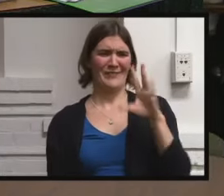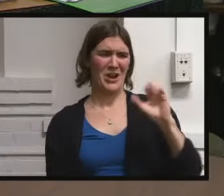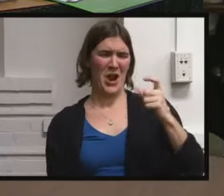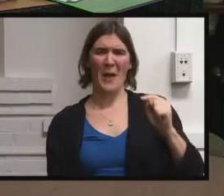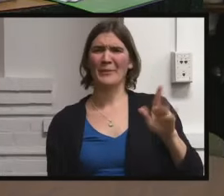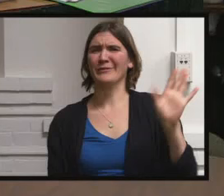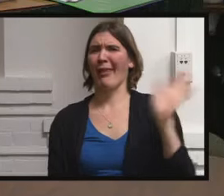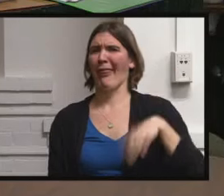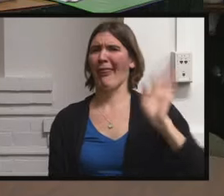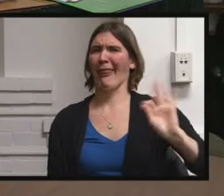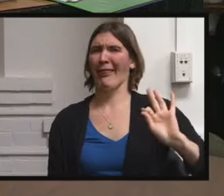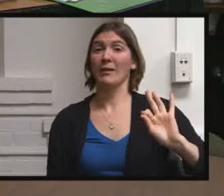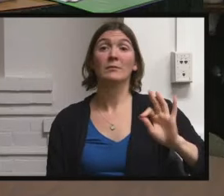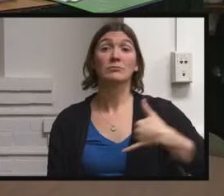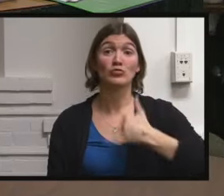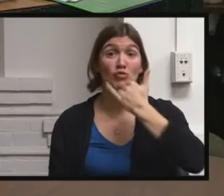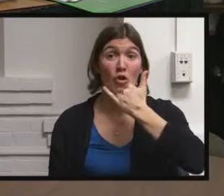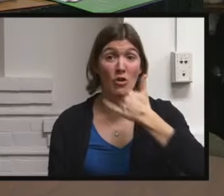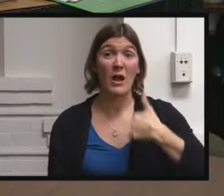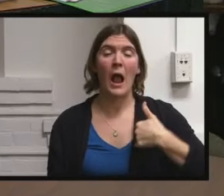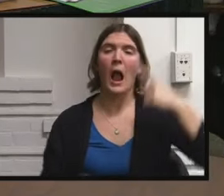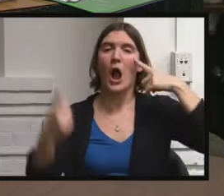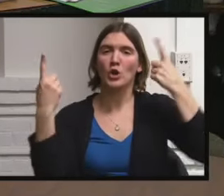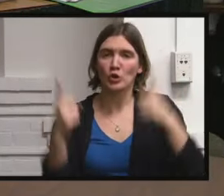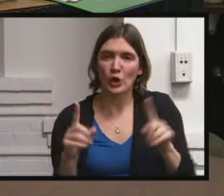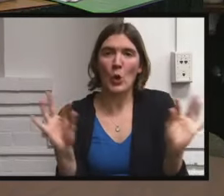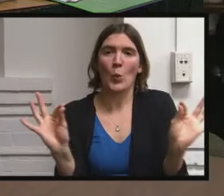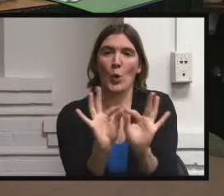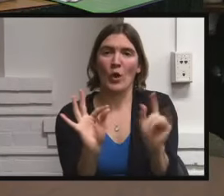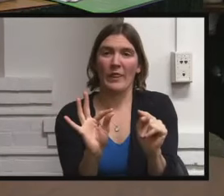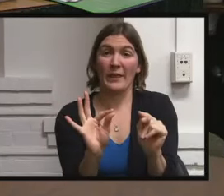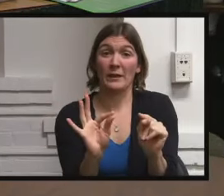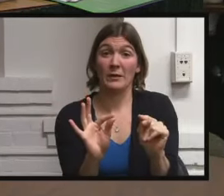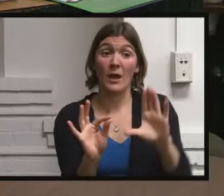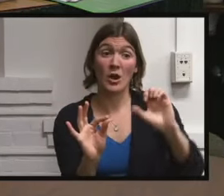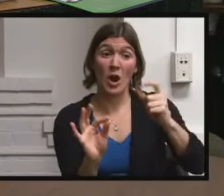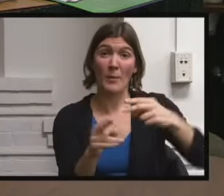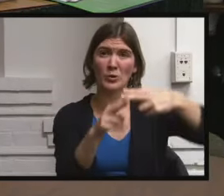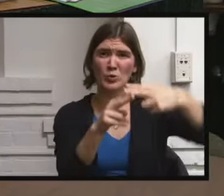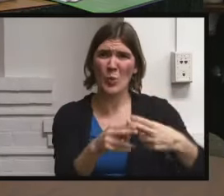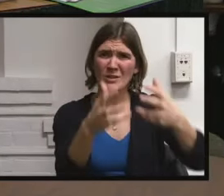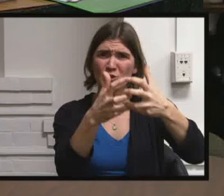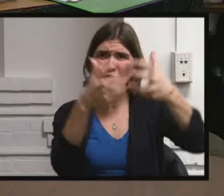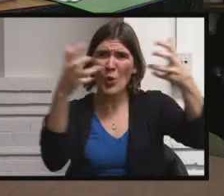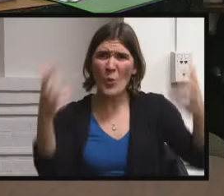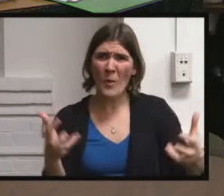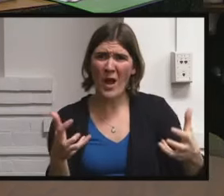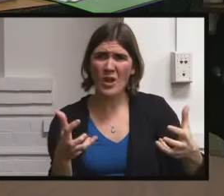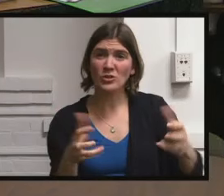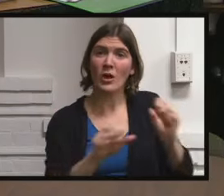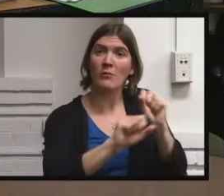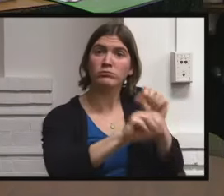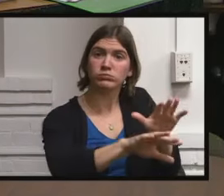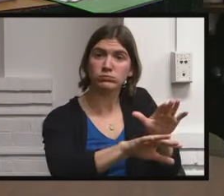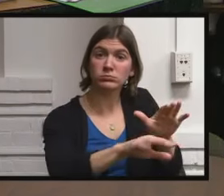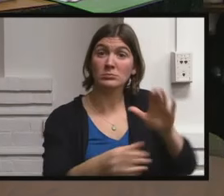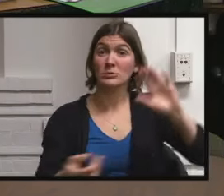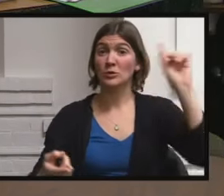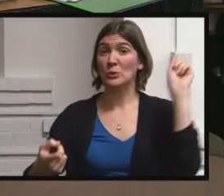about composting, do it, because it's amazing how much weight and is taken out of your